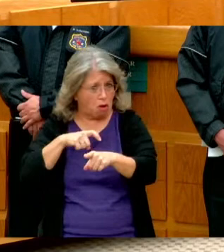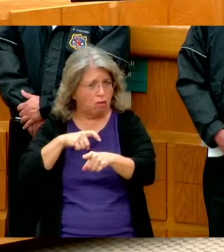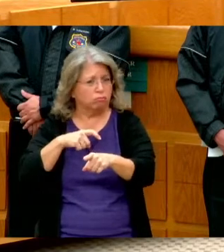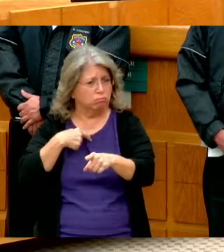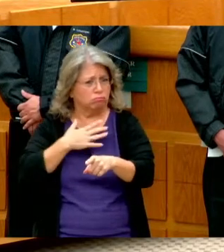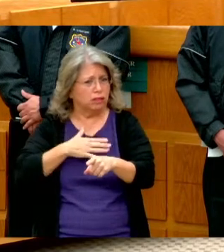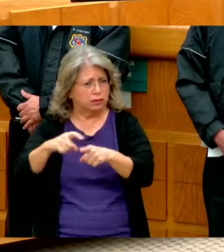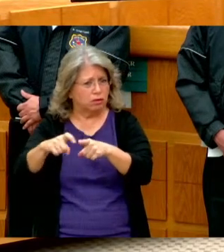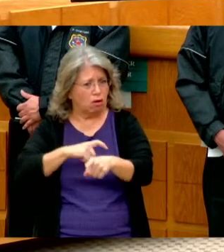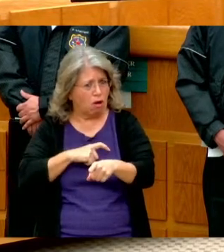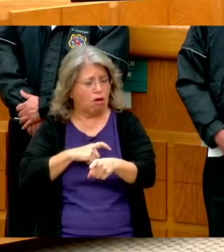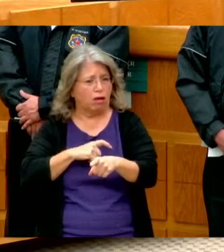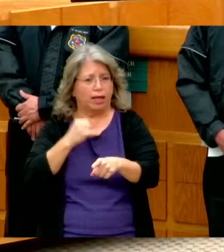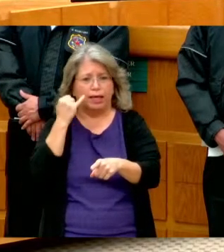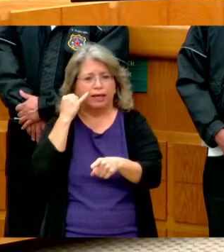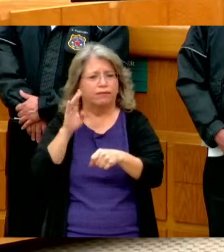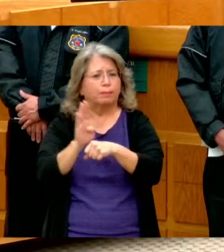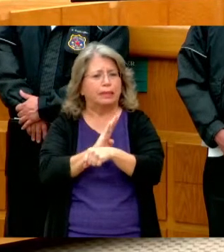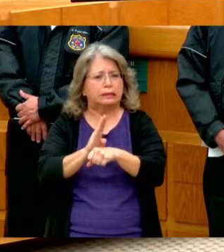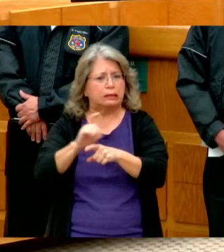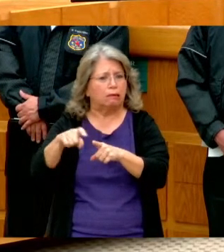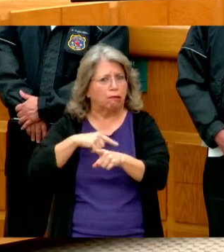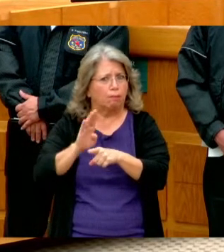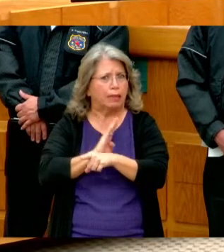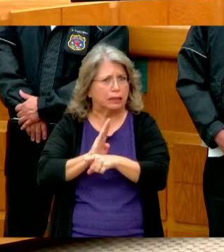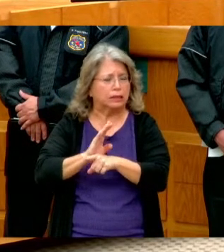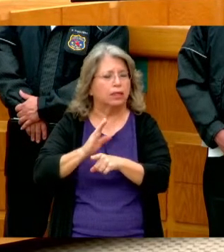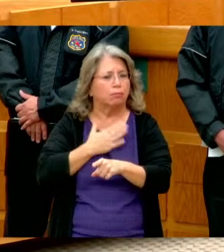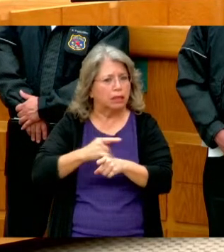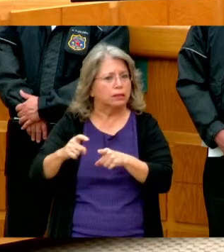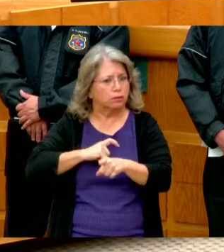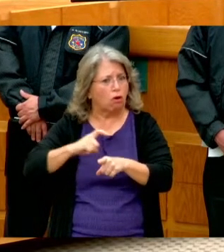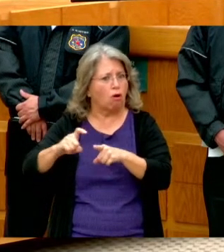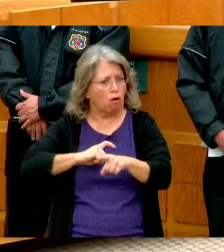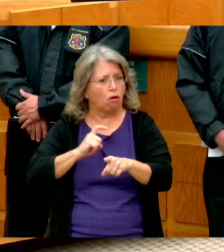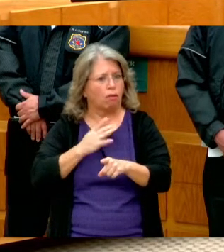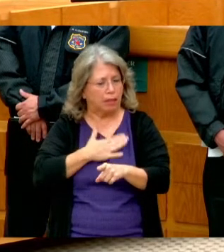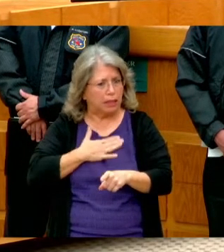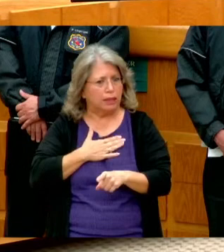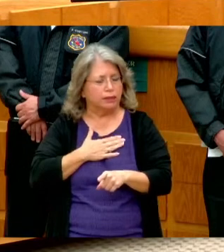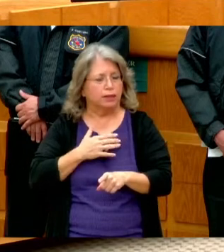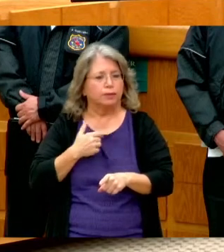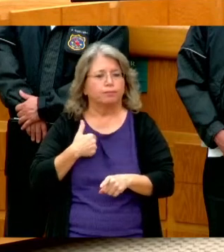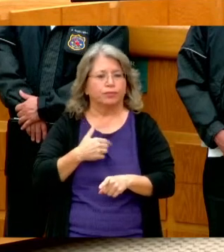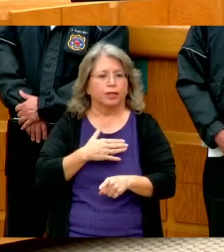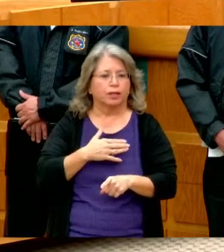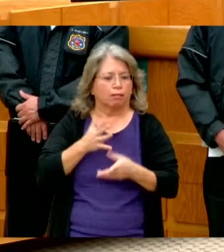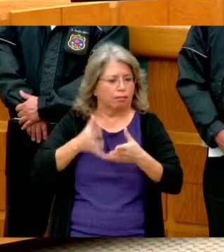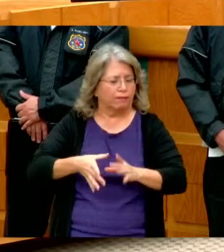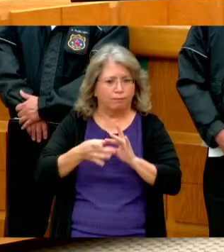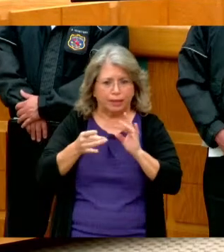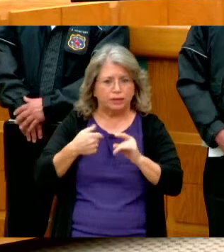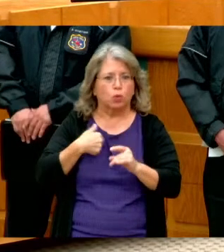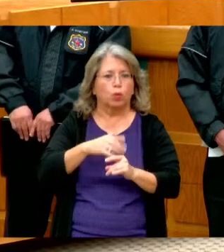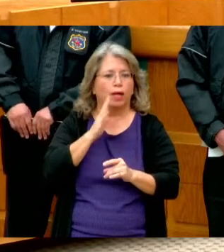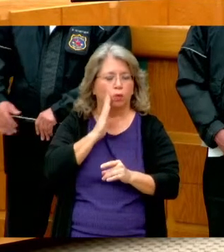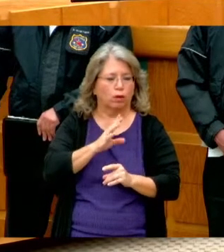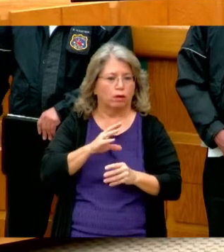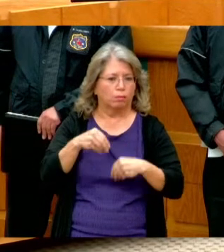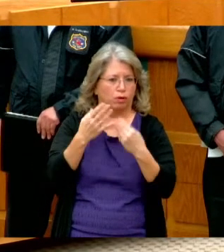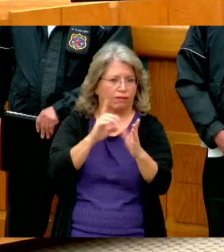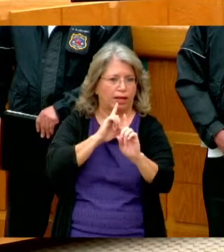keep trying, and we will make certain that we get your answers that you need regarding this